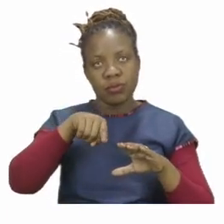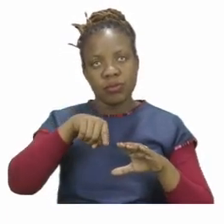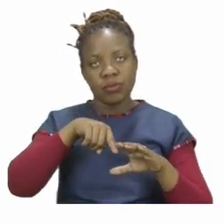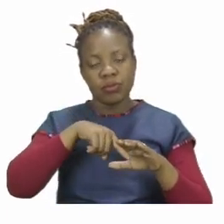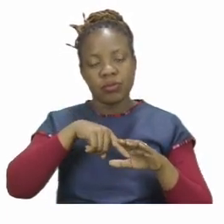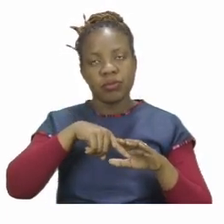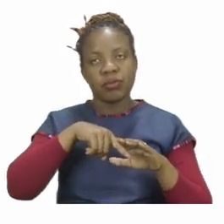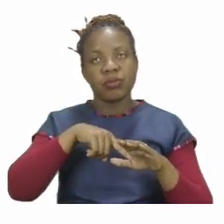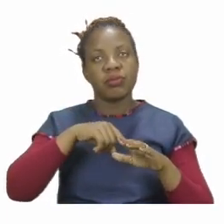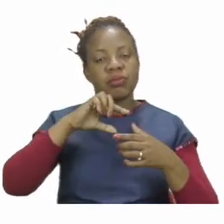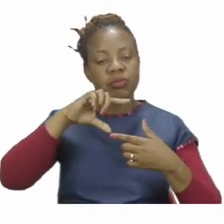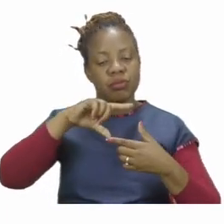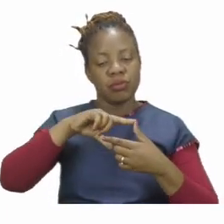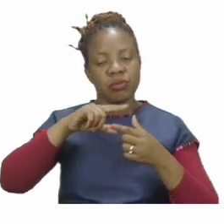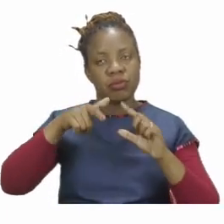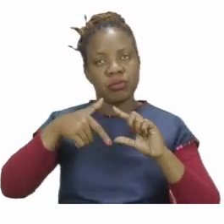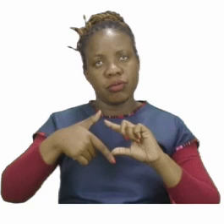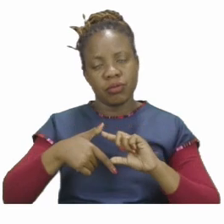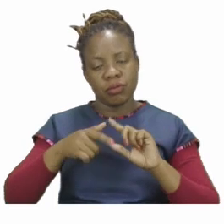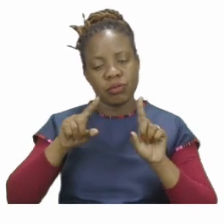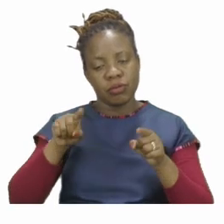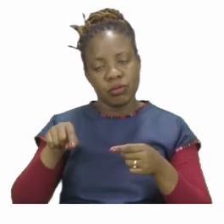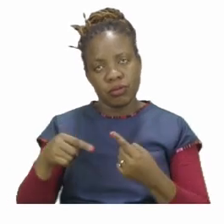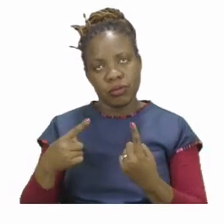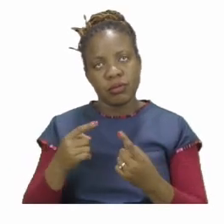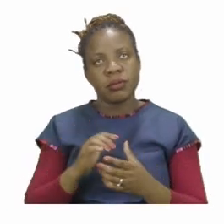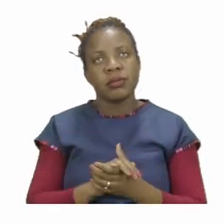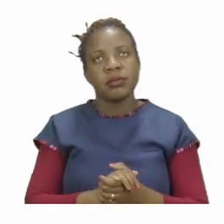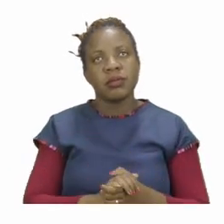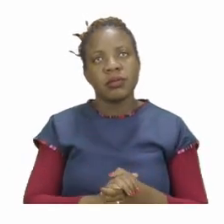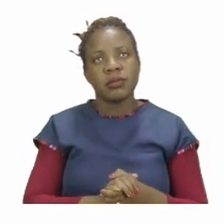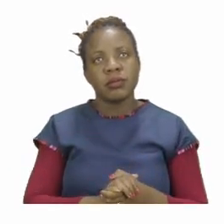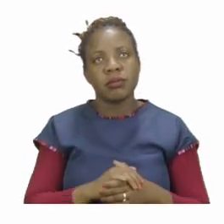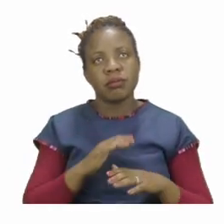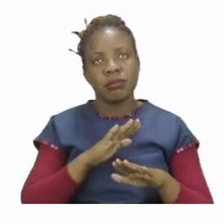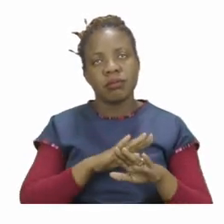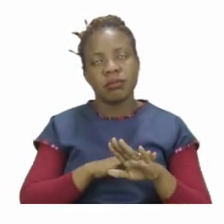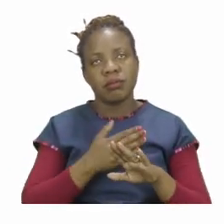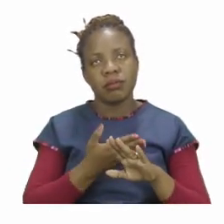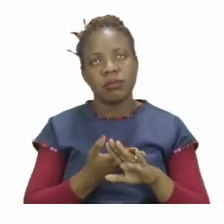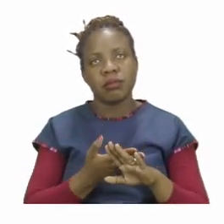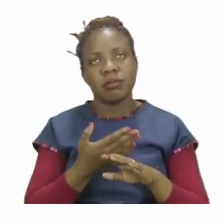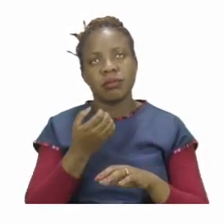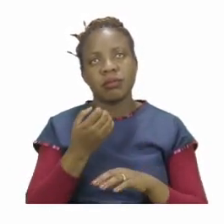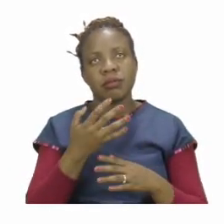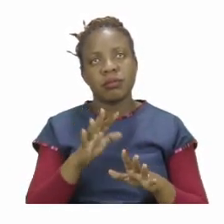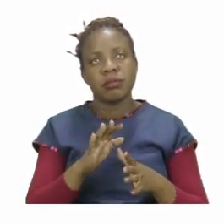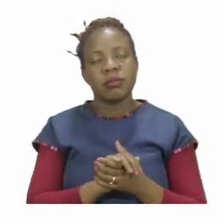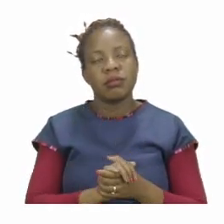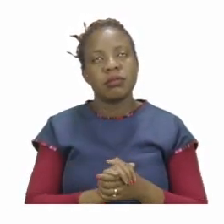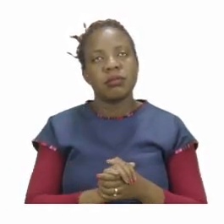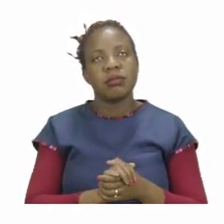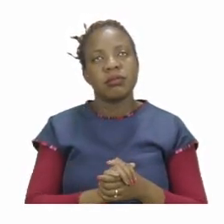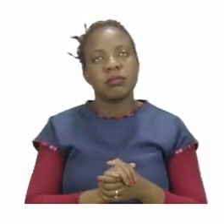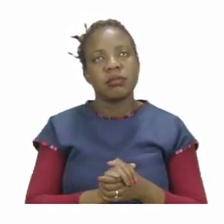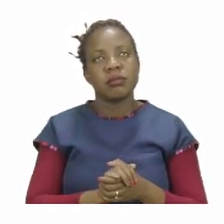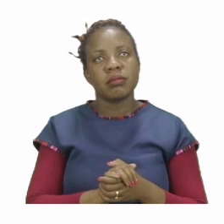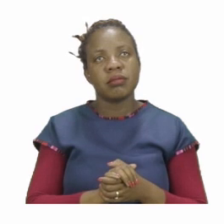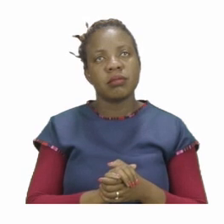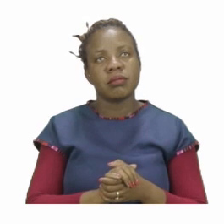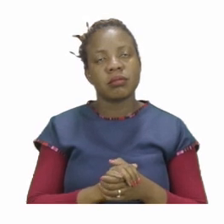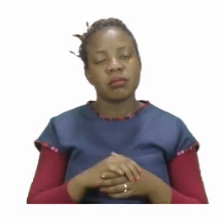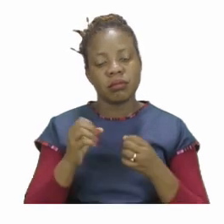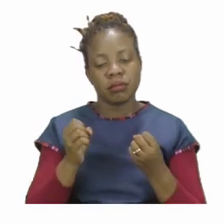object. Now you will see an example is given. It says, how many